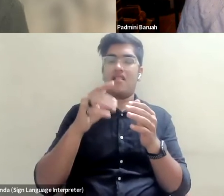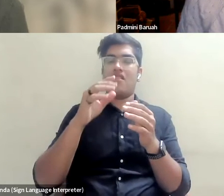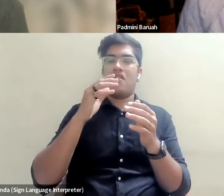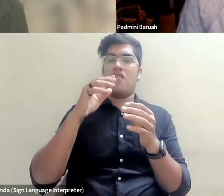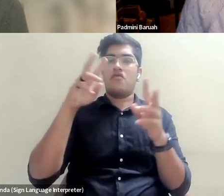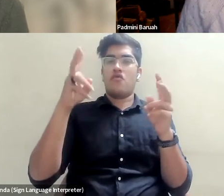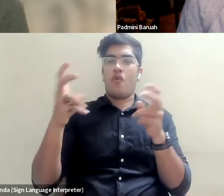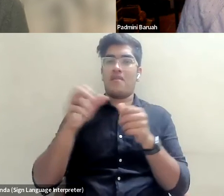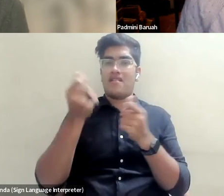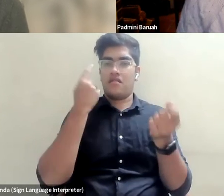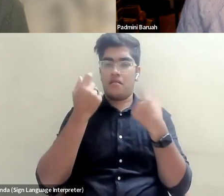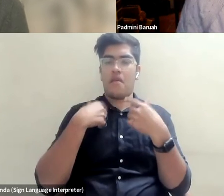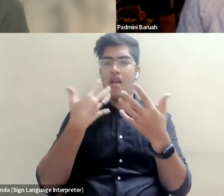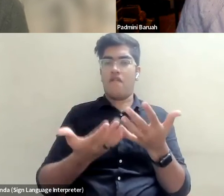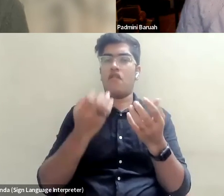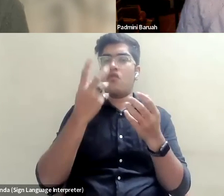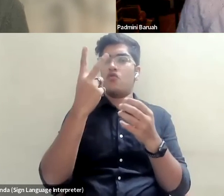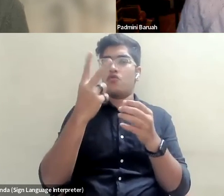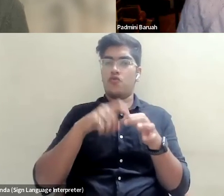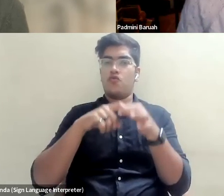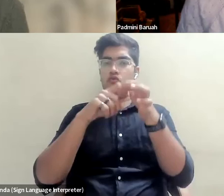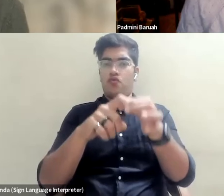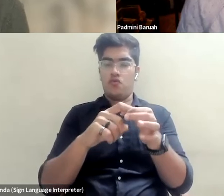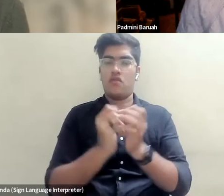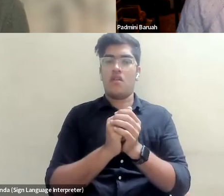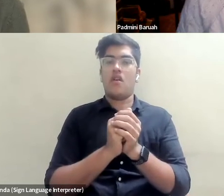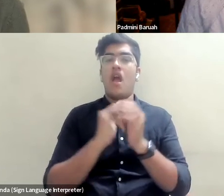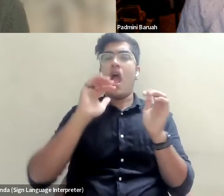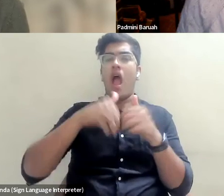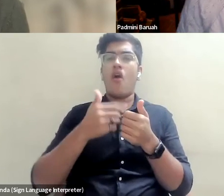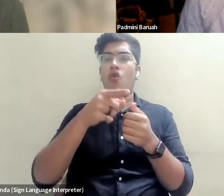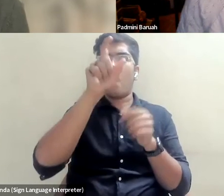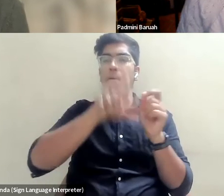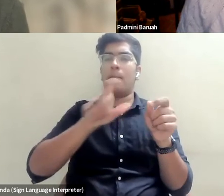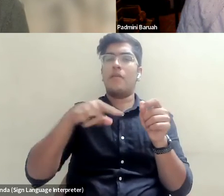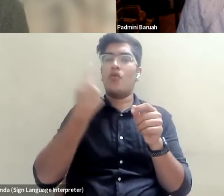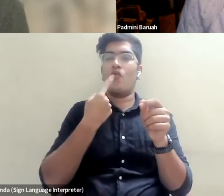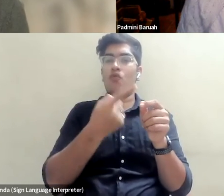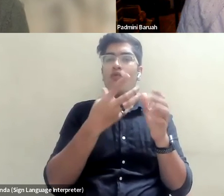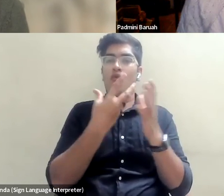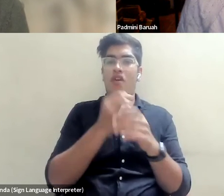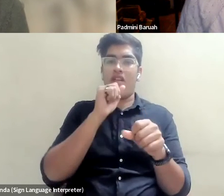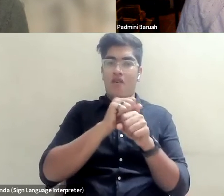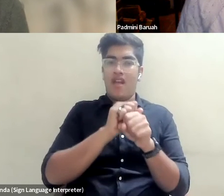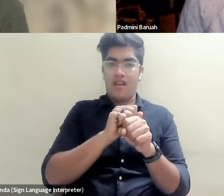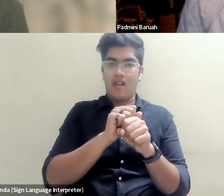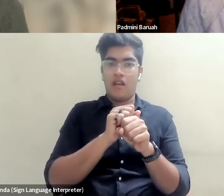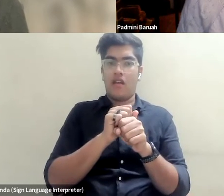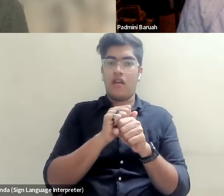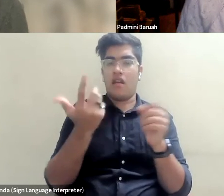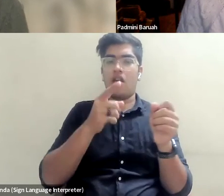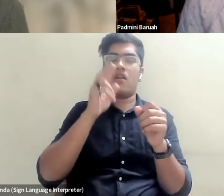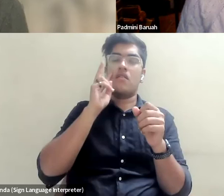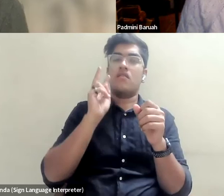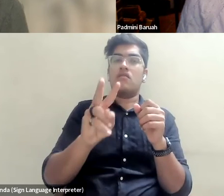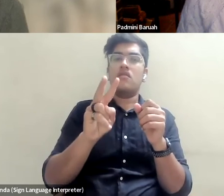questions for you. The first is, how do the set of people that you're working with in the context of their vulnerability see citizenship and